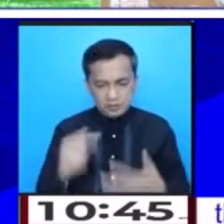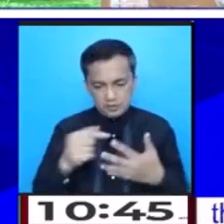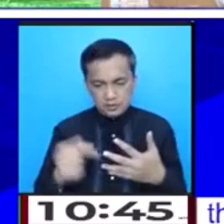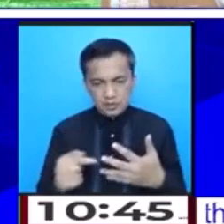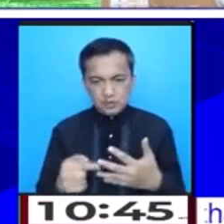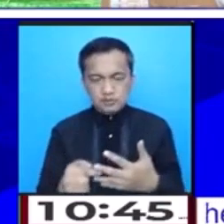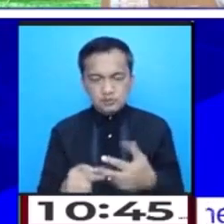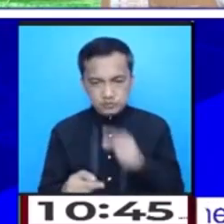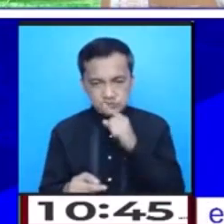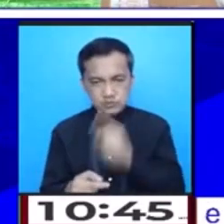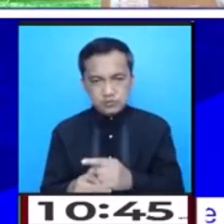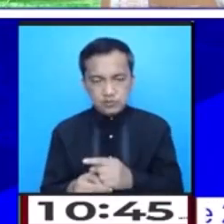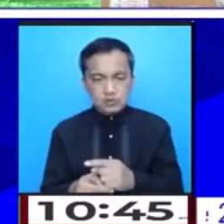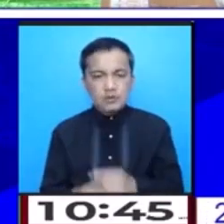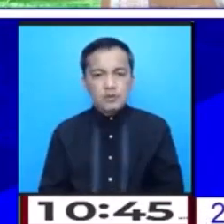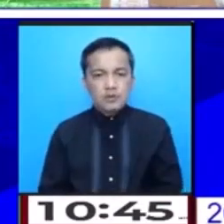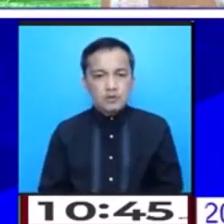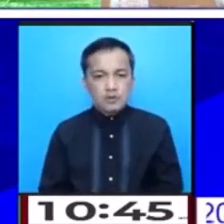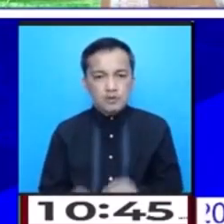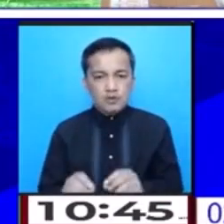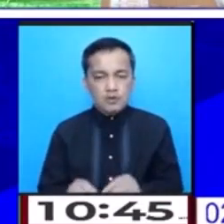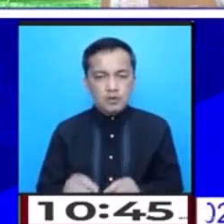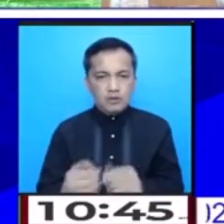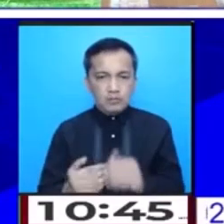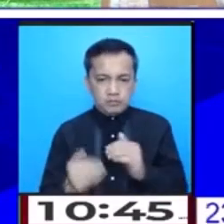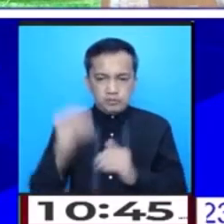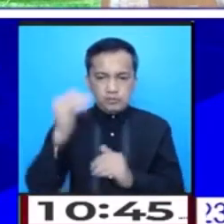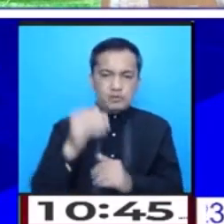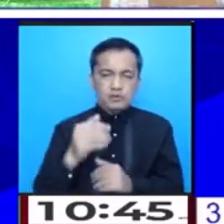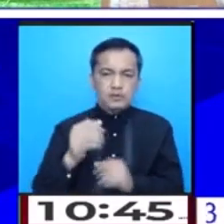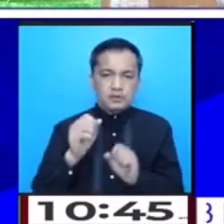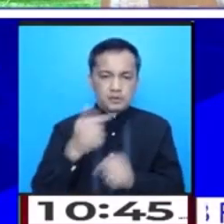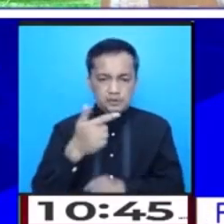the potential GDP growth. So that's